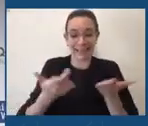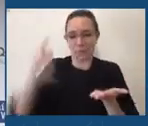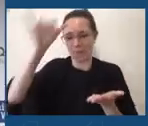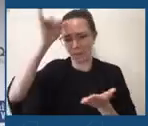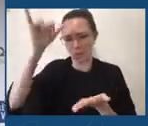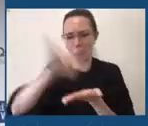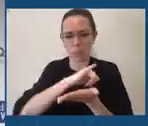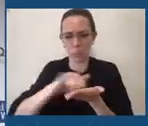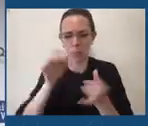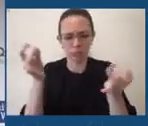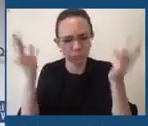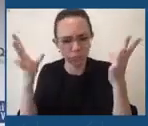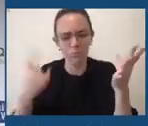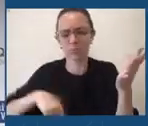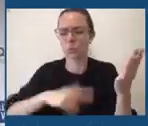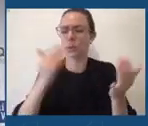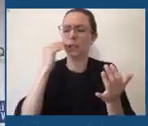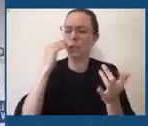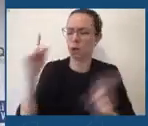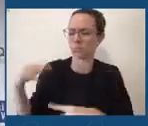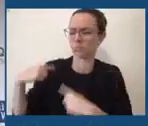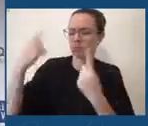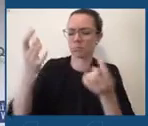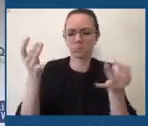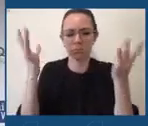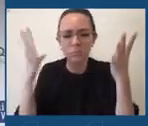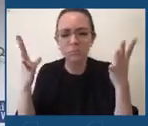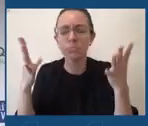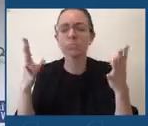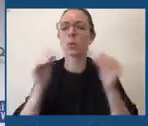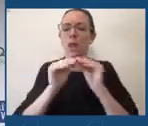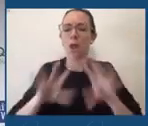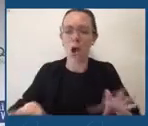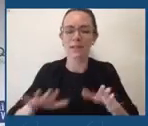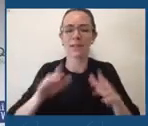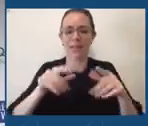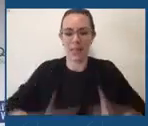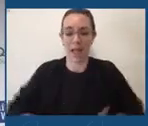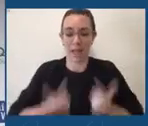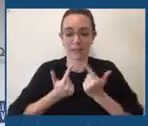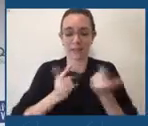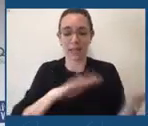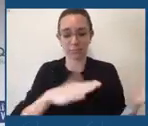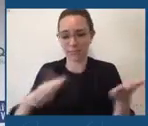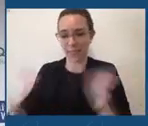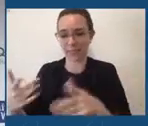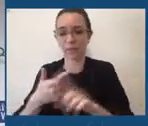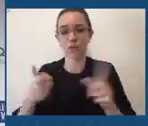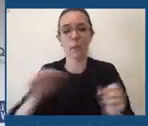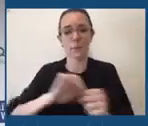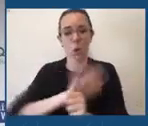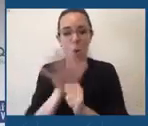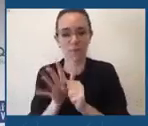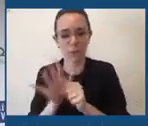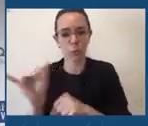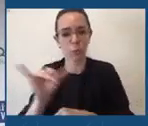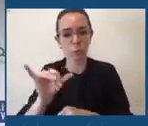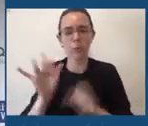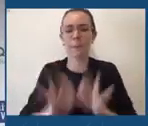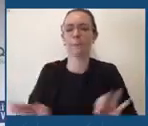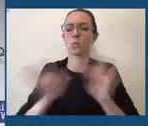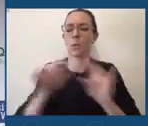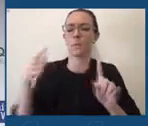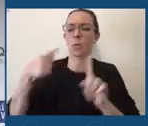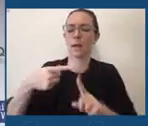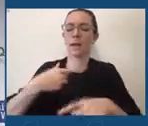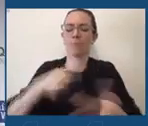know these atrocities, along with the loss of lives due to COVID, and this is a very important point, have created a greater demand